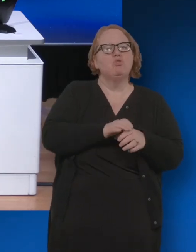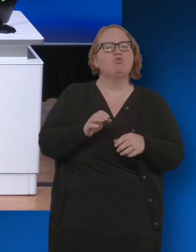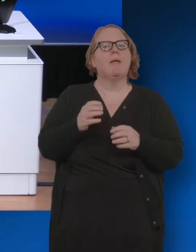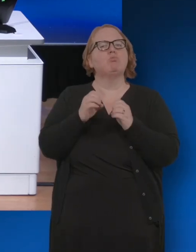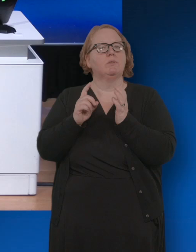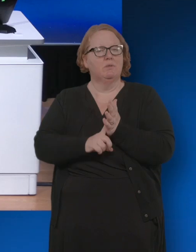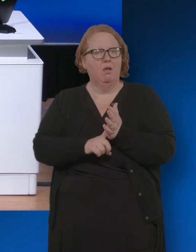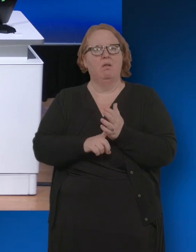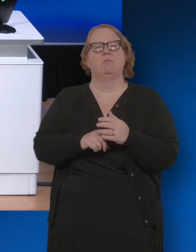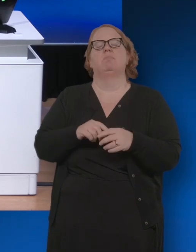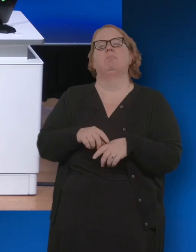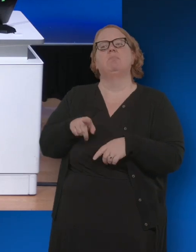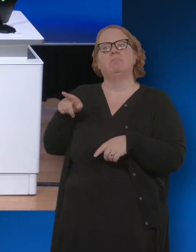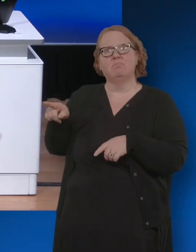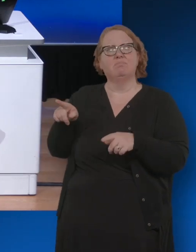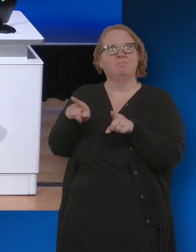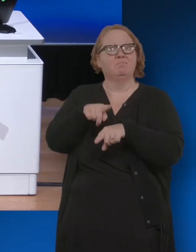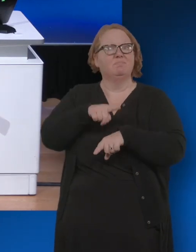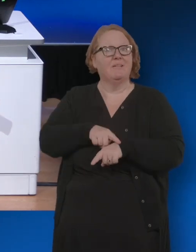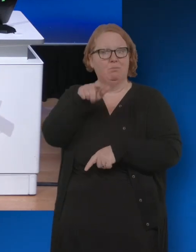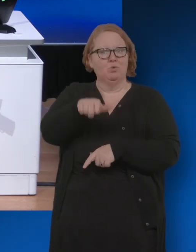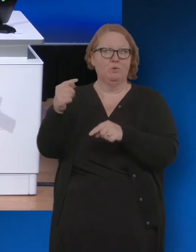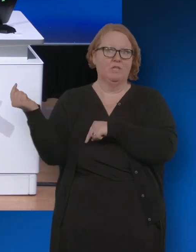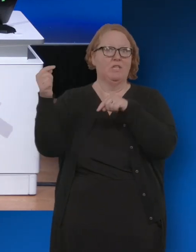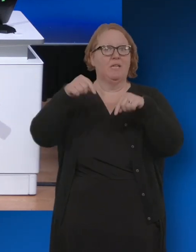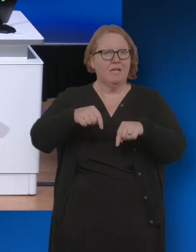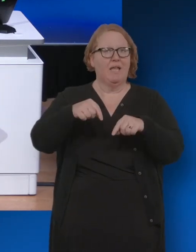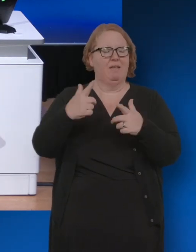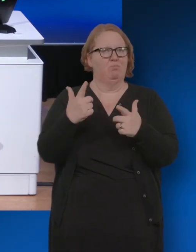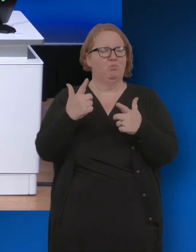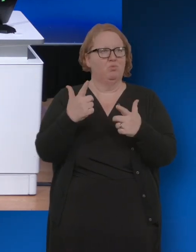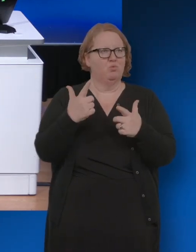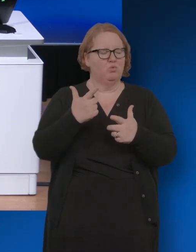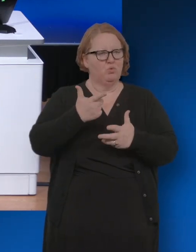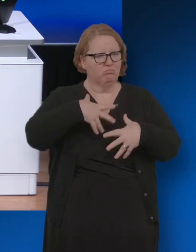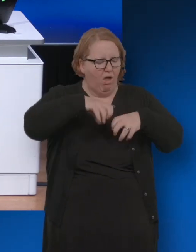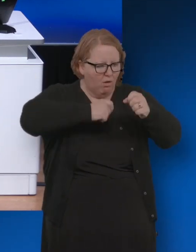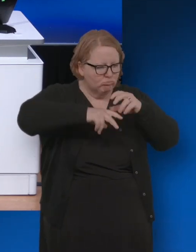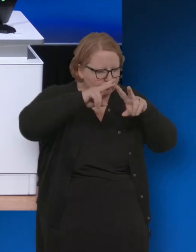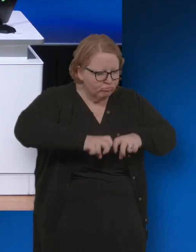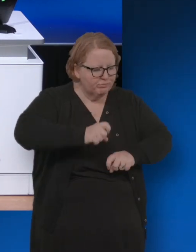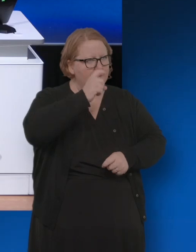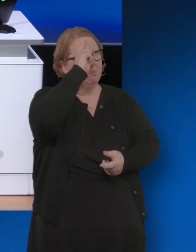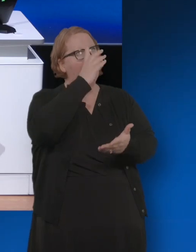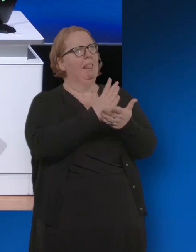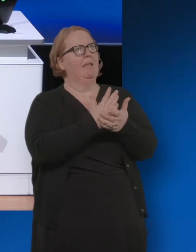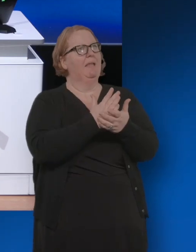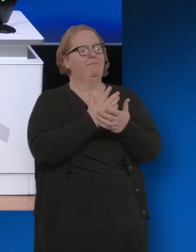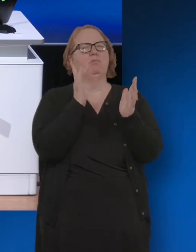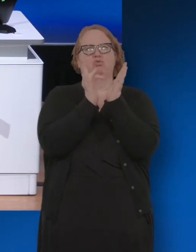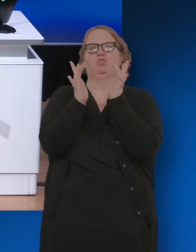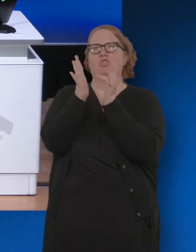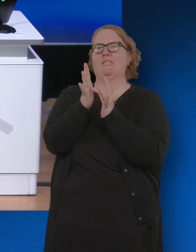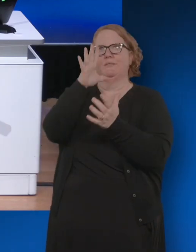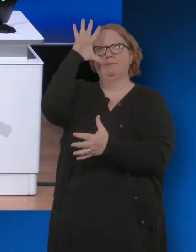and it was in her student years that she came to faith and belief in Jesus Christ. She